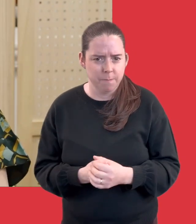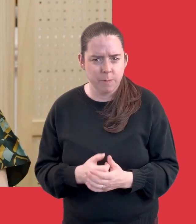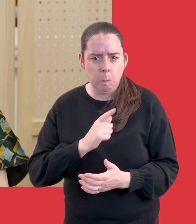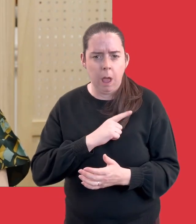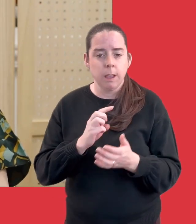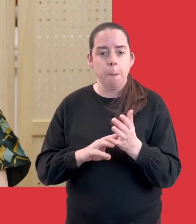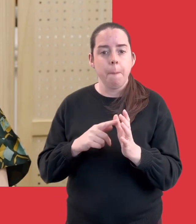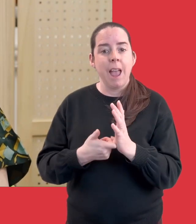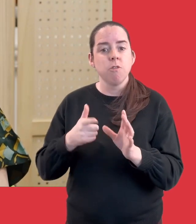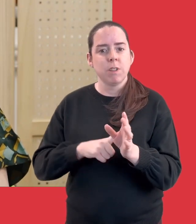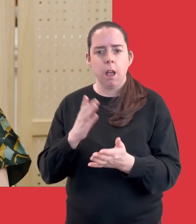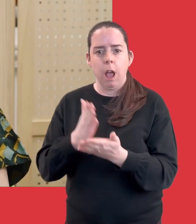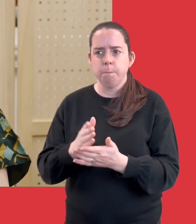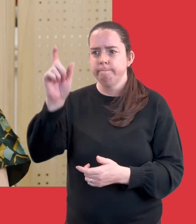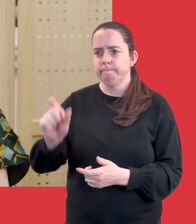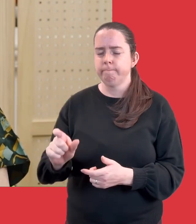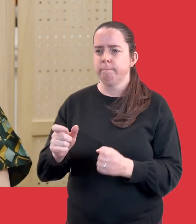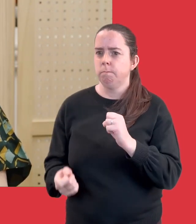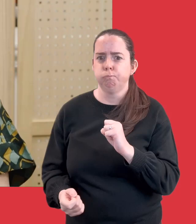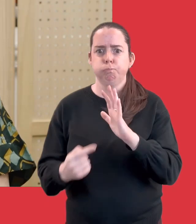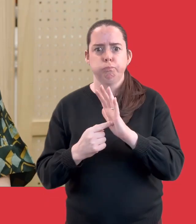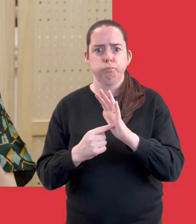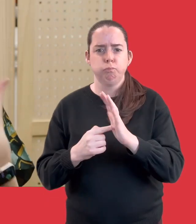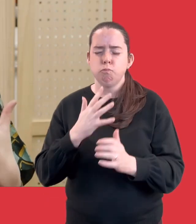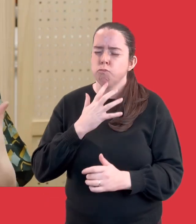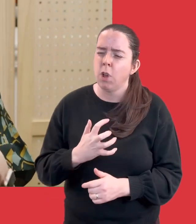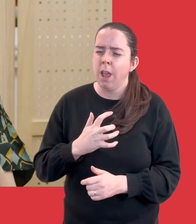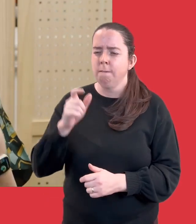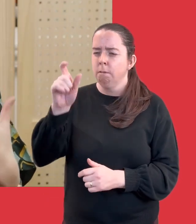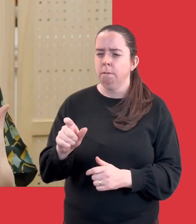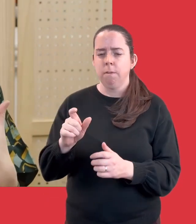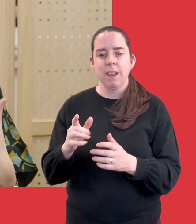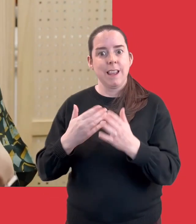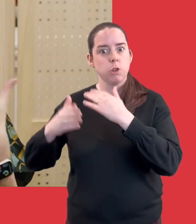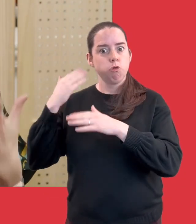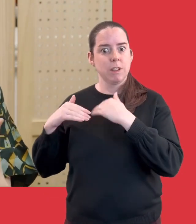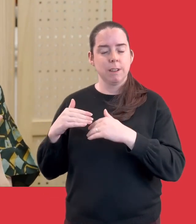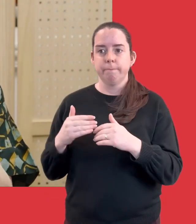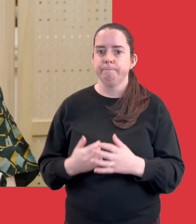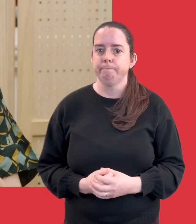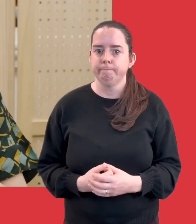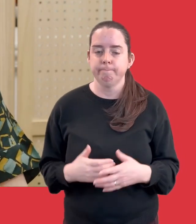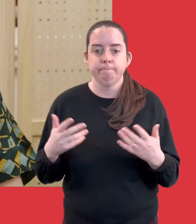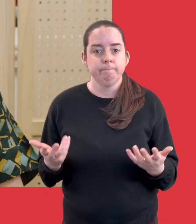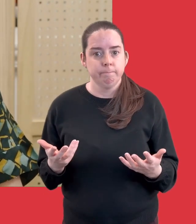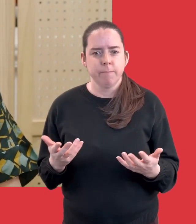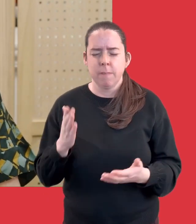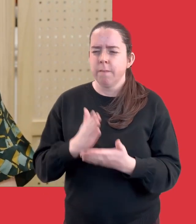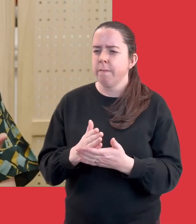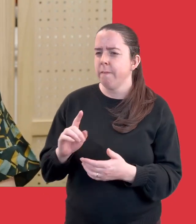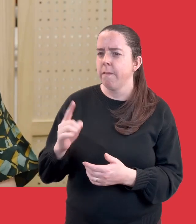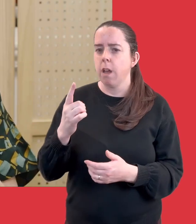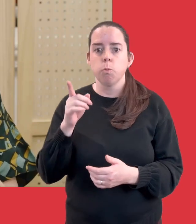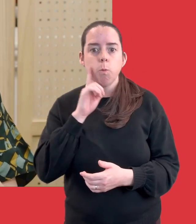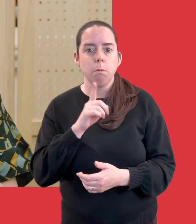Mary was such an important, brave figure in history, one of the very